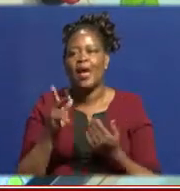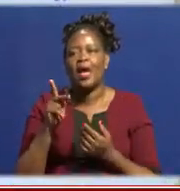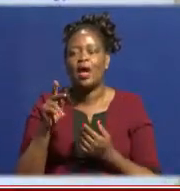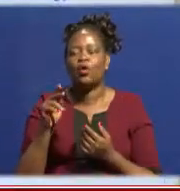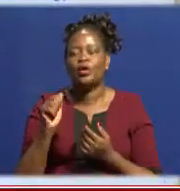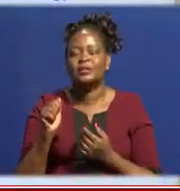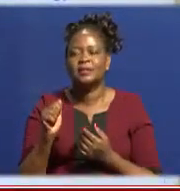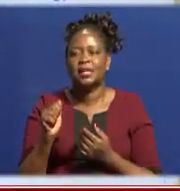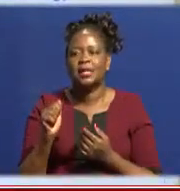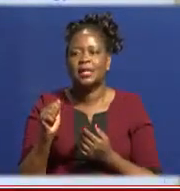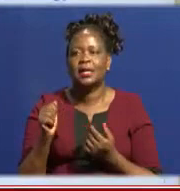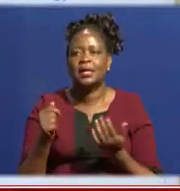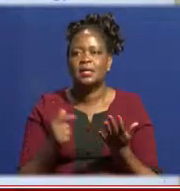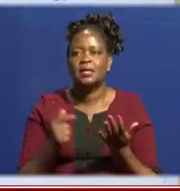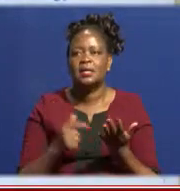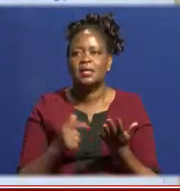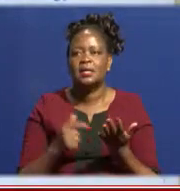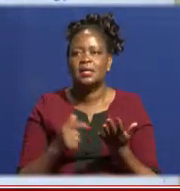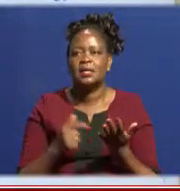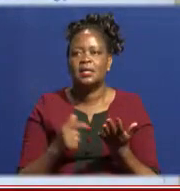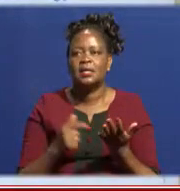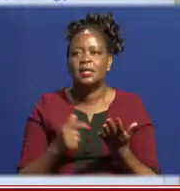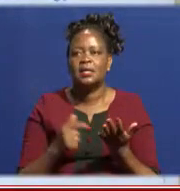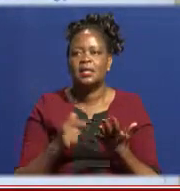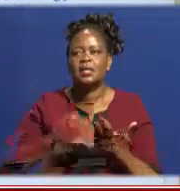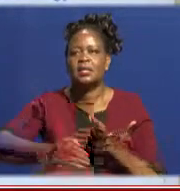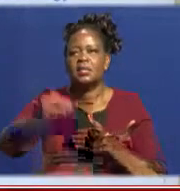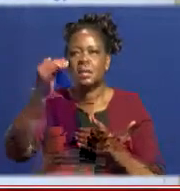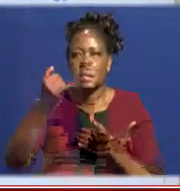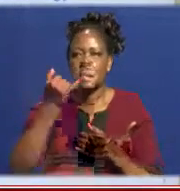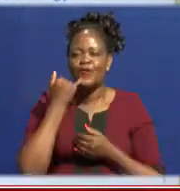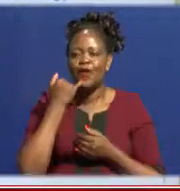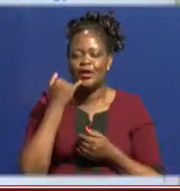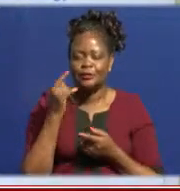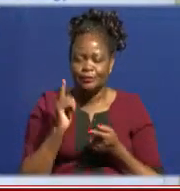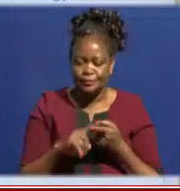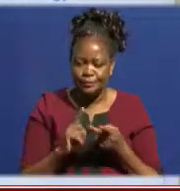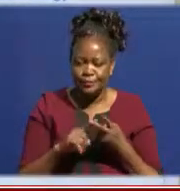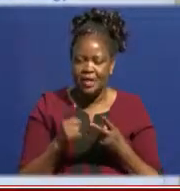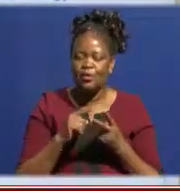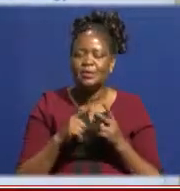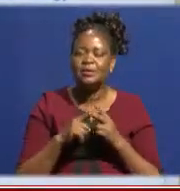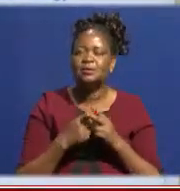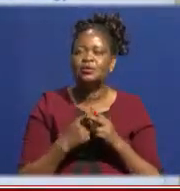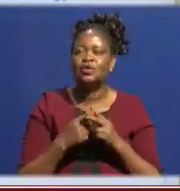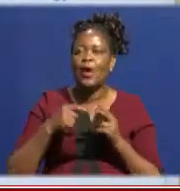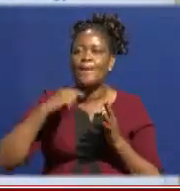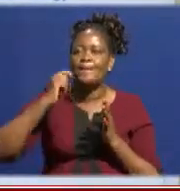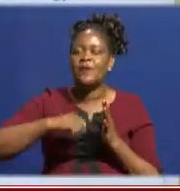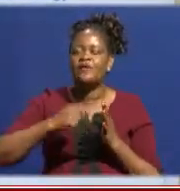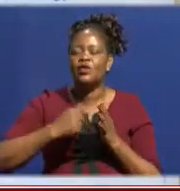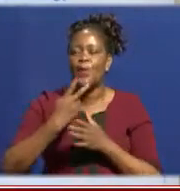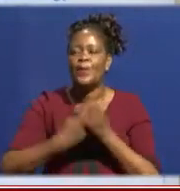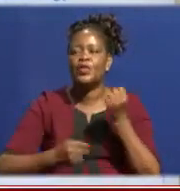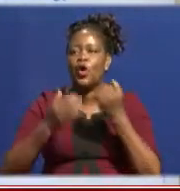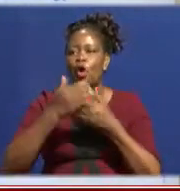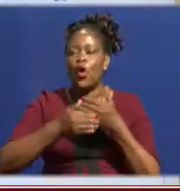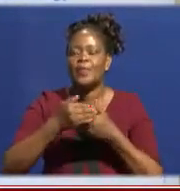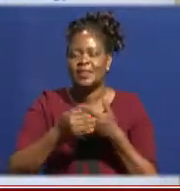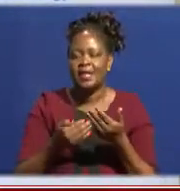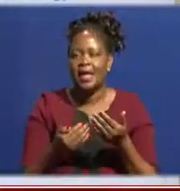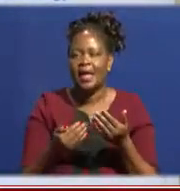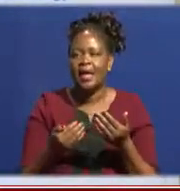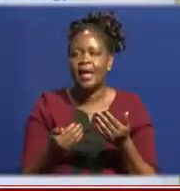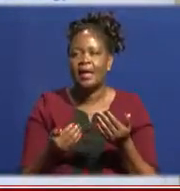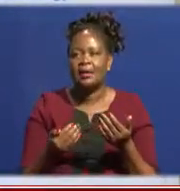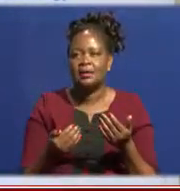Techno-polis. Moving forward, apart from that, we embark on manufacture of both computer hardware